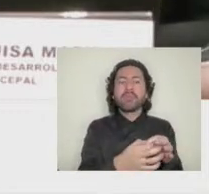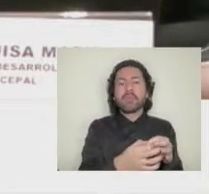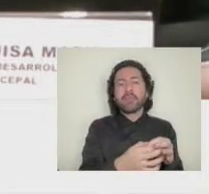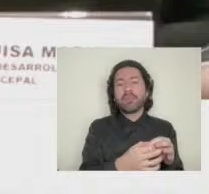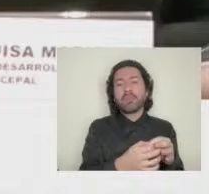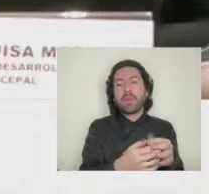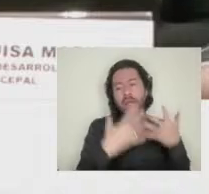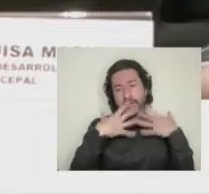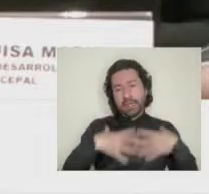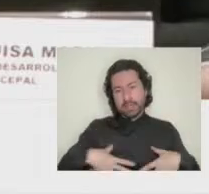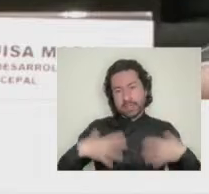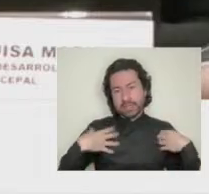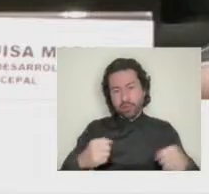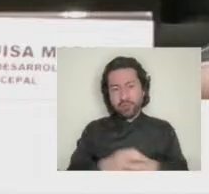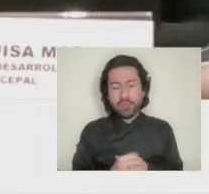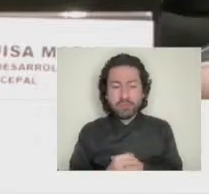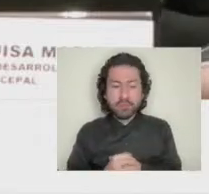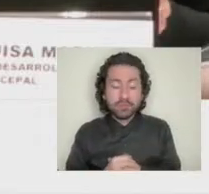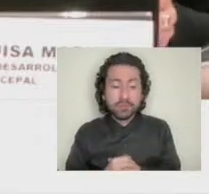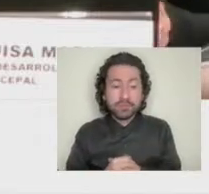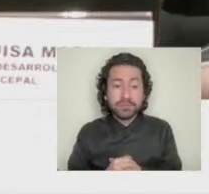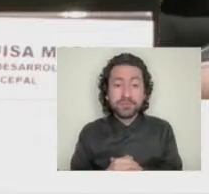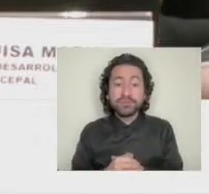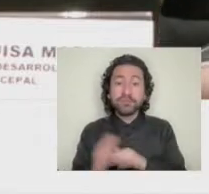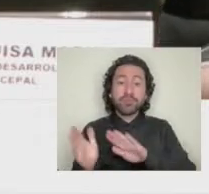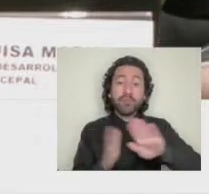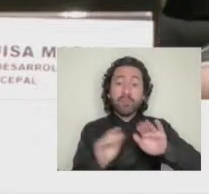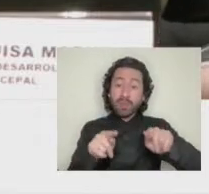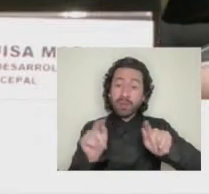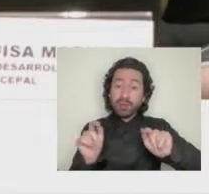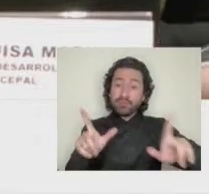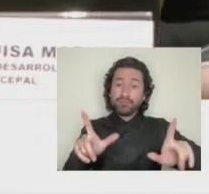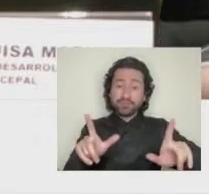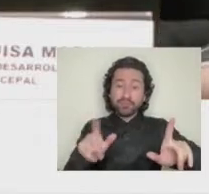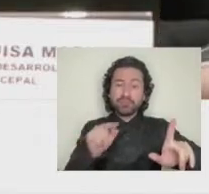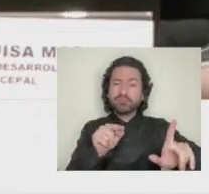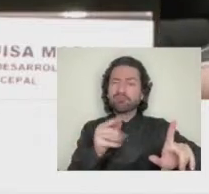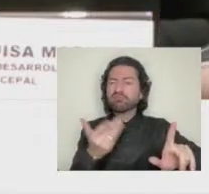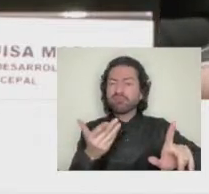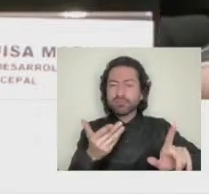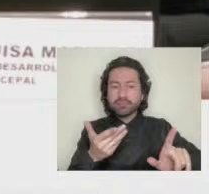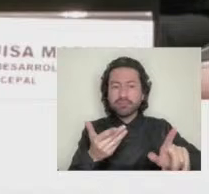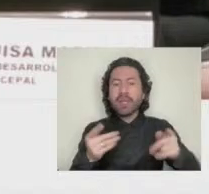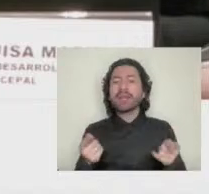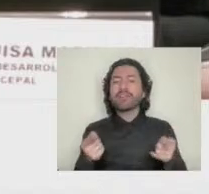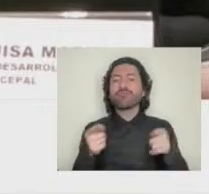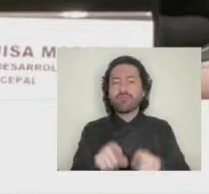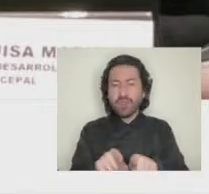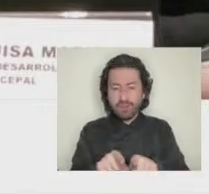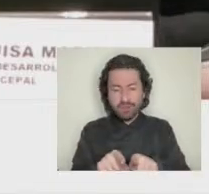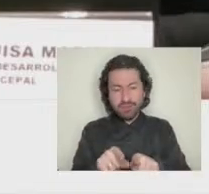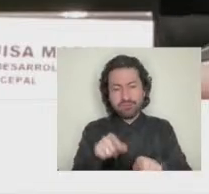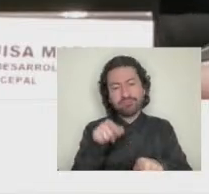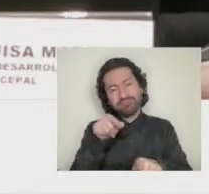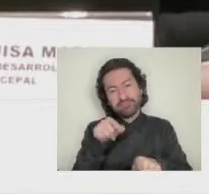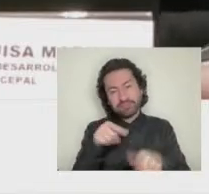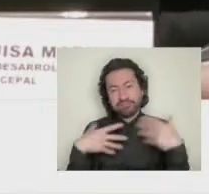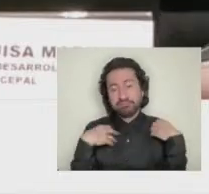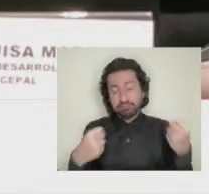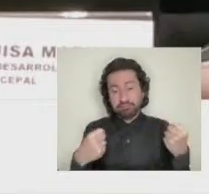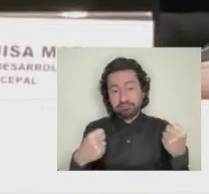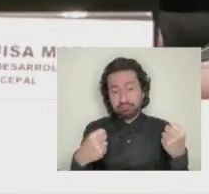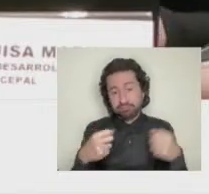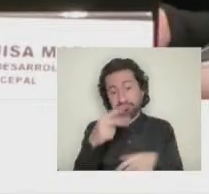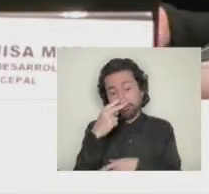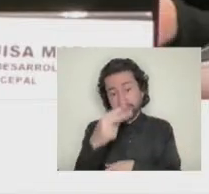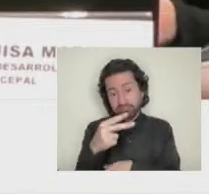situation is a condition that translates into health. Next slide refers to the outcomes in health. Here you can